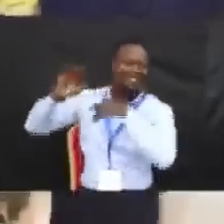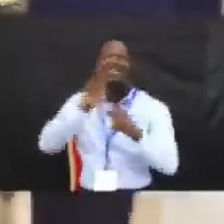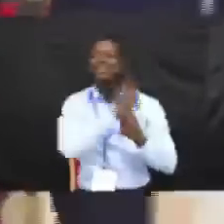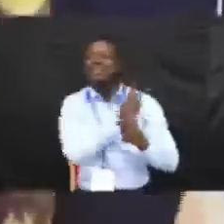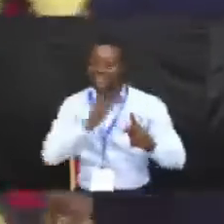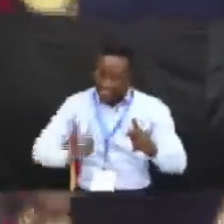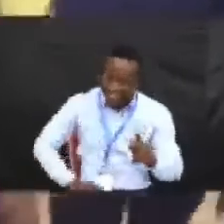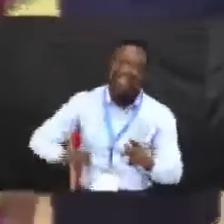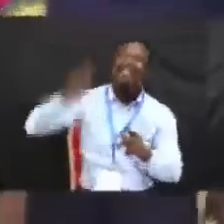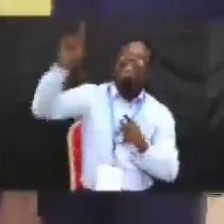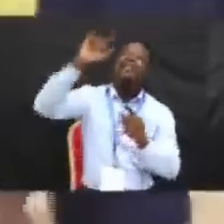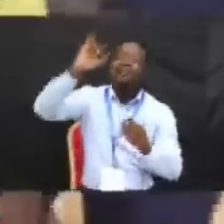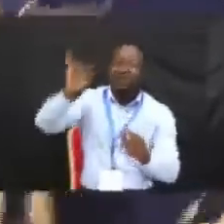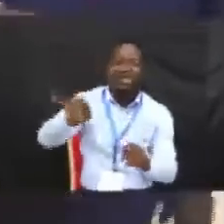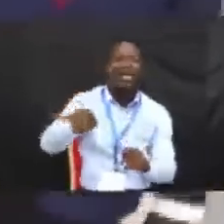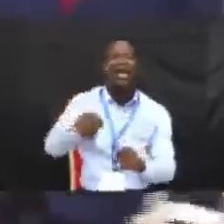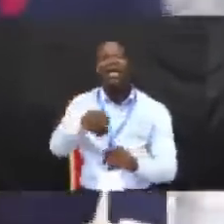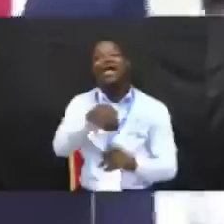There is